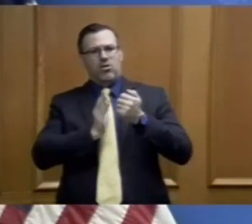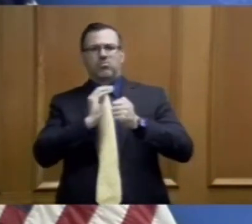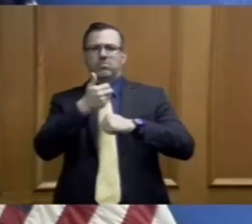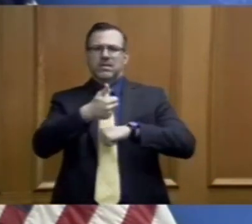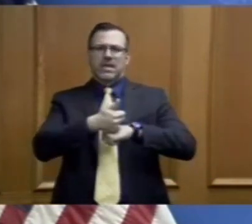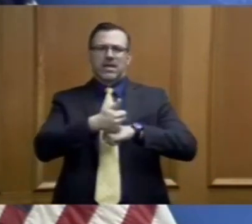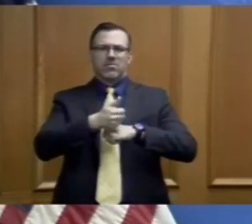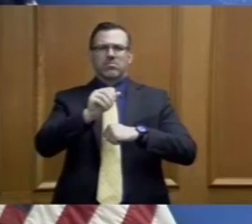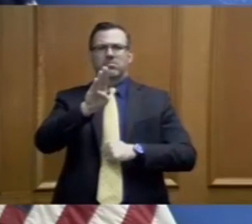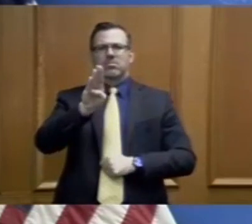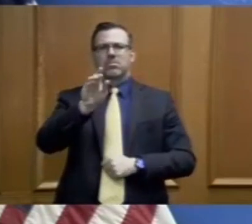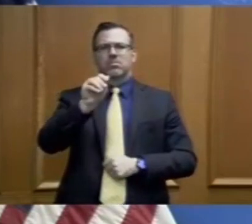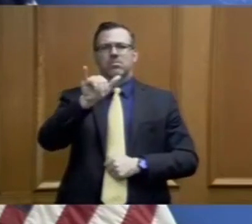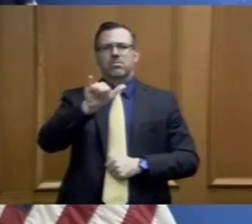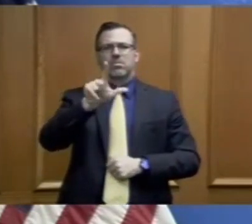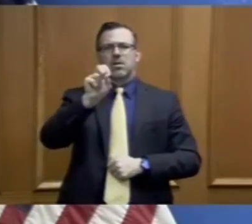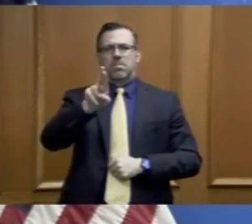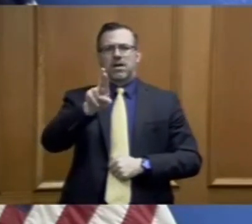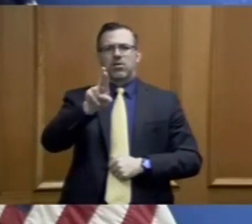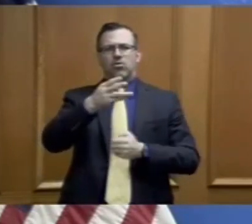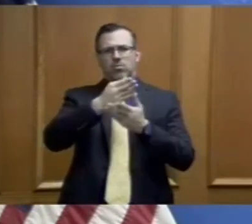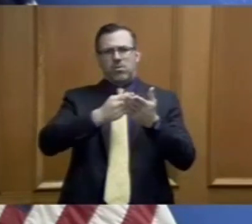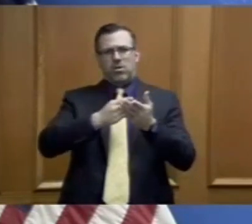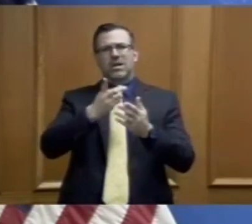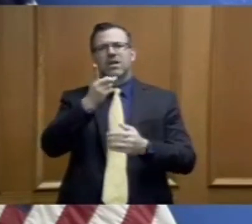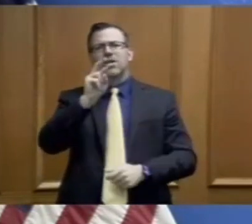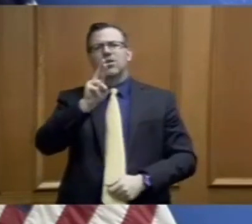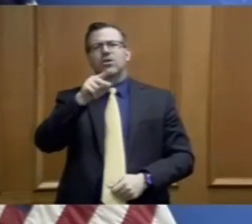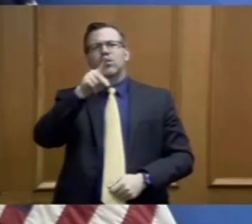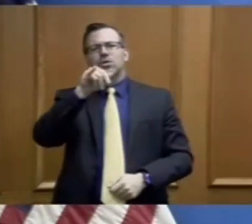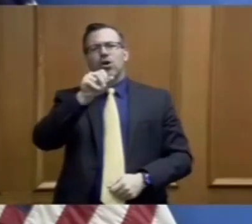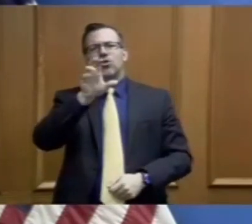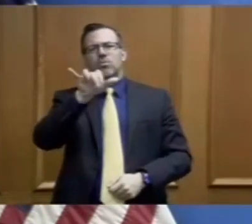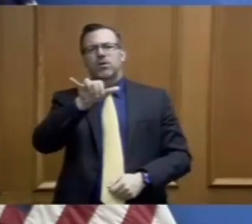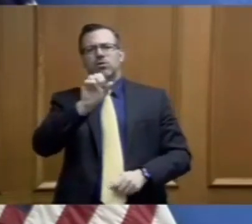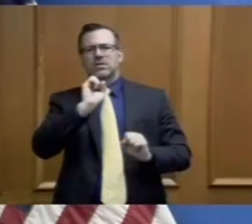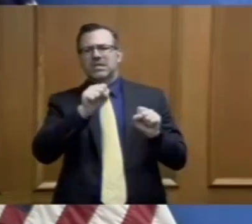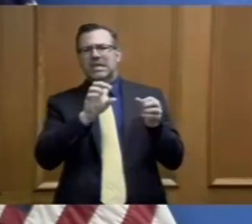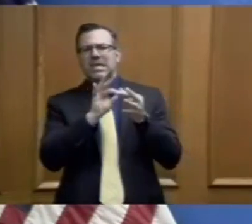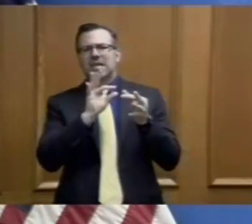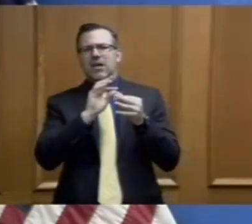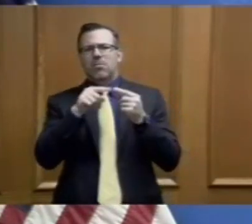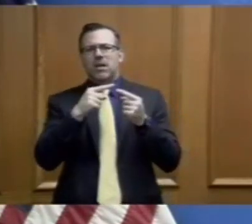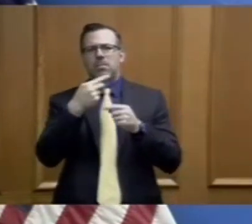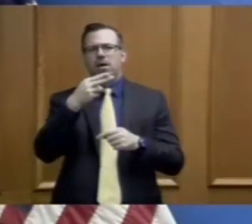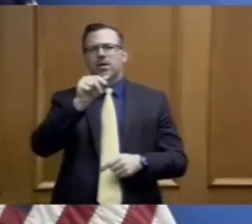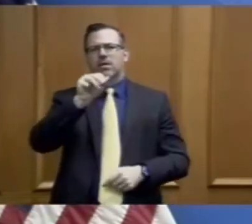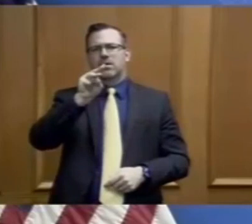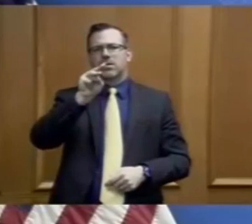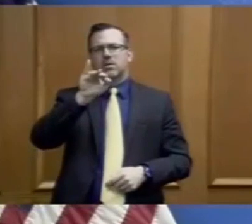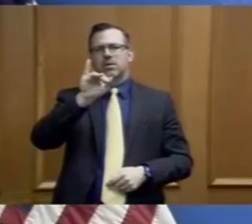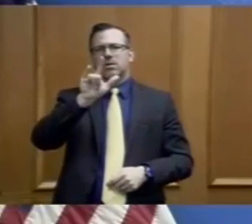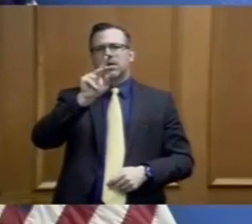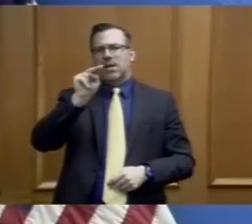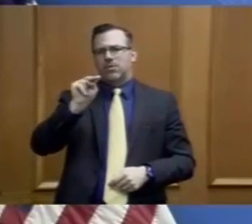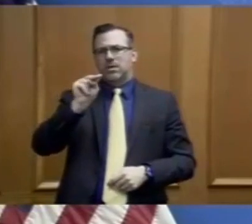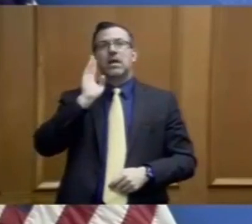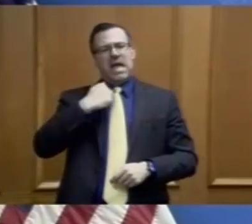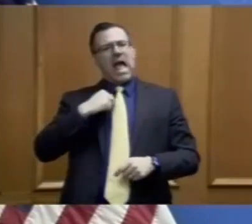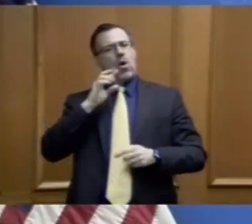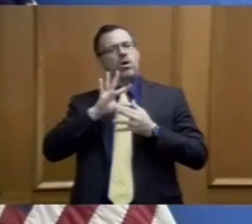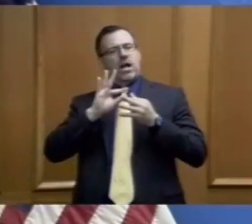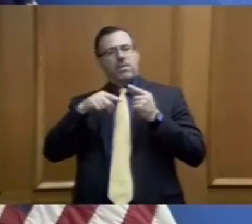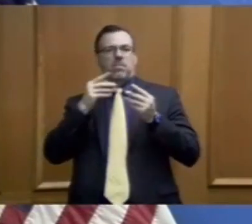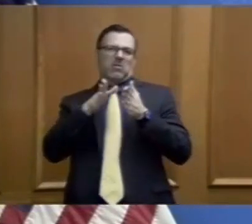of our testing. Dr. Piercy, you want to comment specifically about Hamilton? I'll comment broadly about the state. We, as